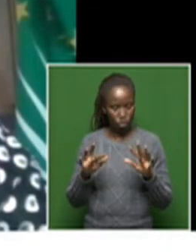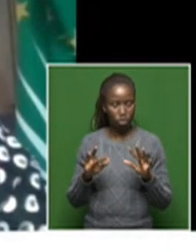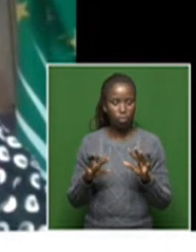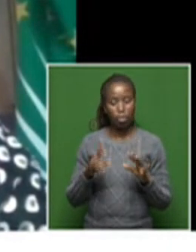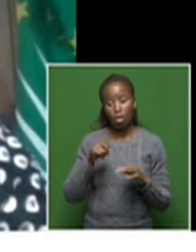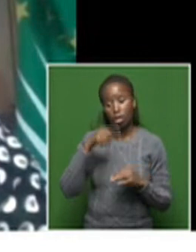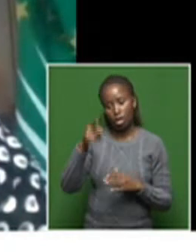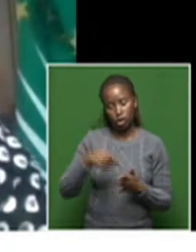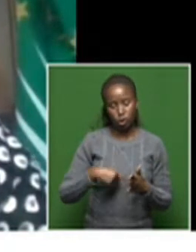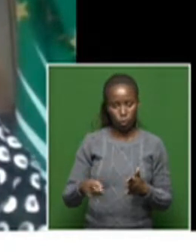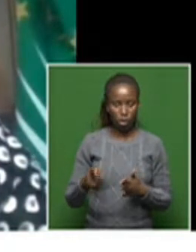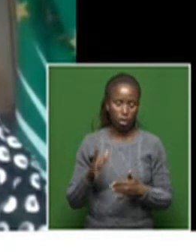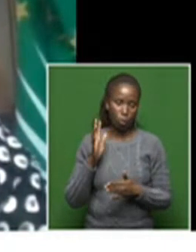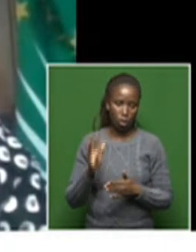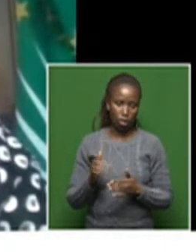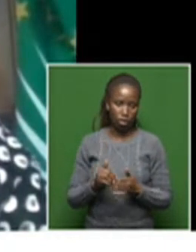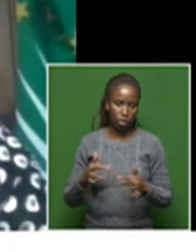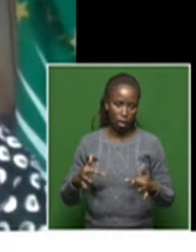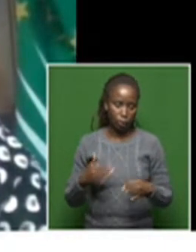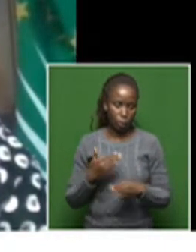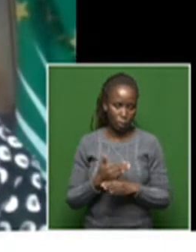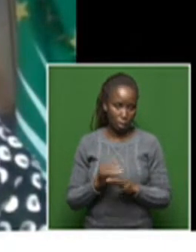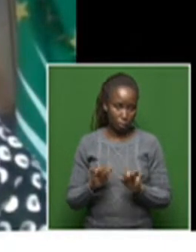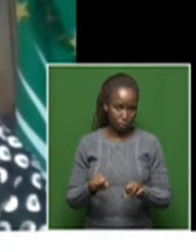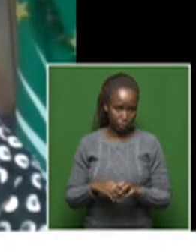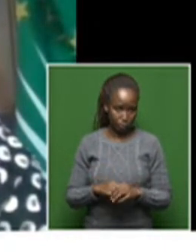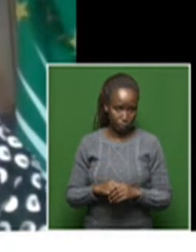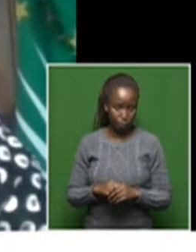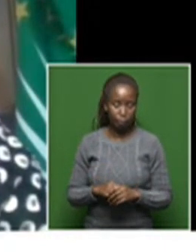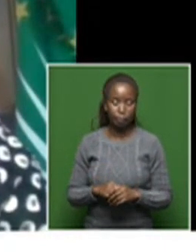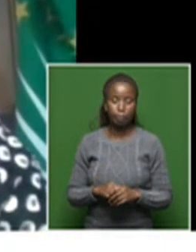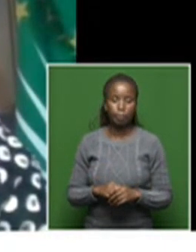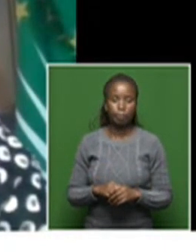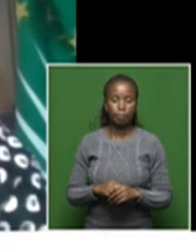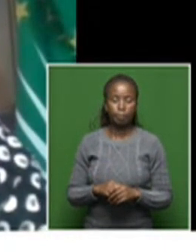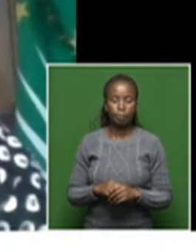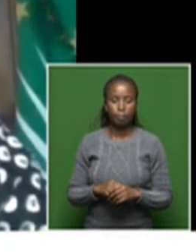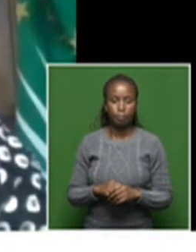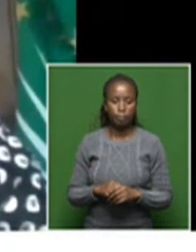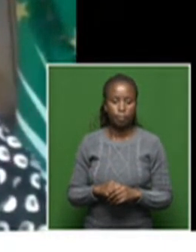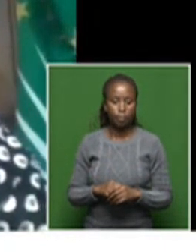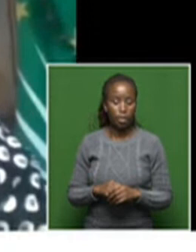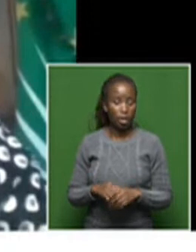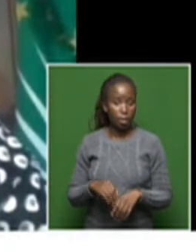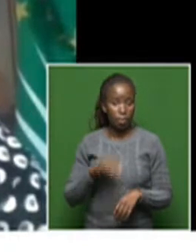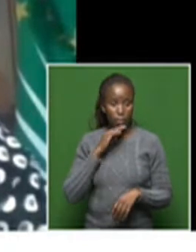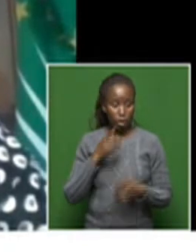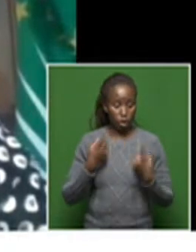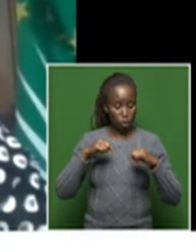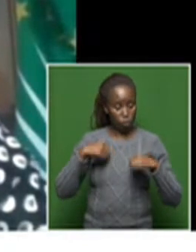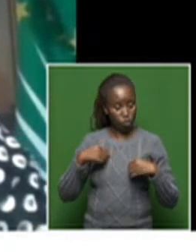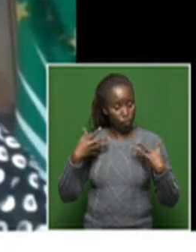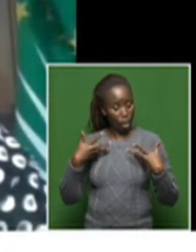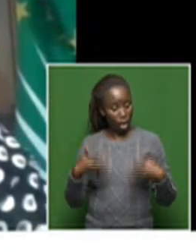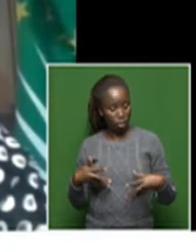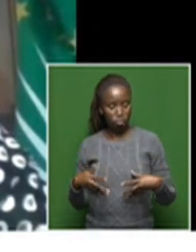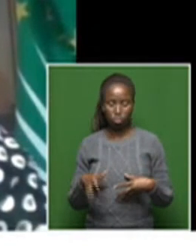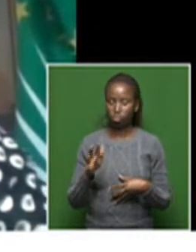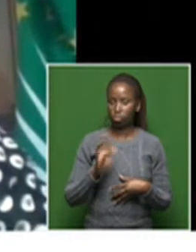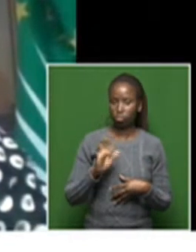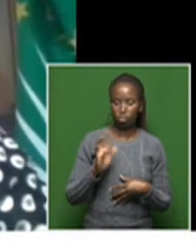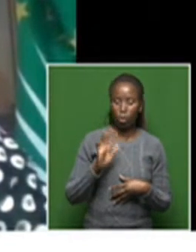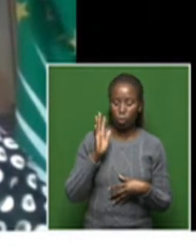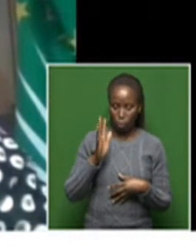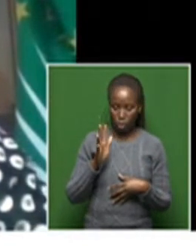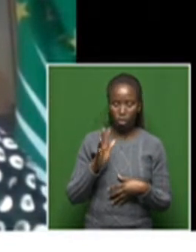the oncology part will be handed over. So we are not going to relax. We'll continue to talk to the province